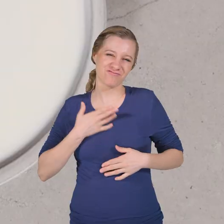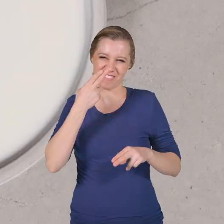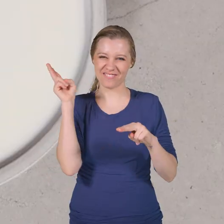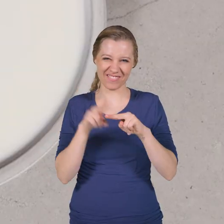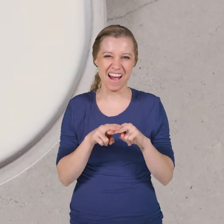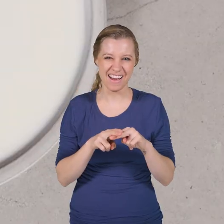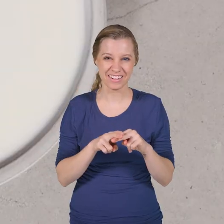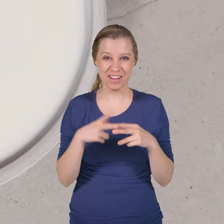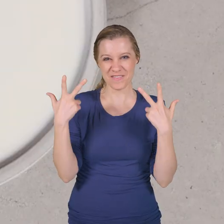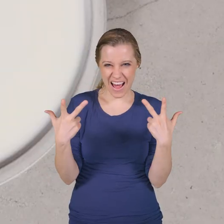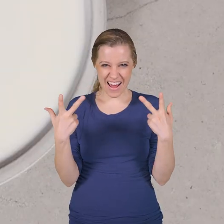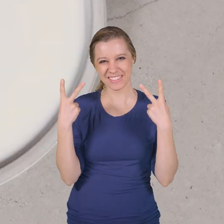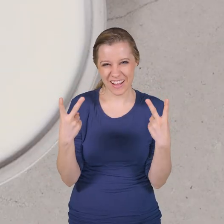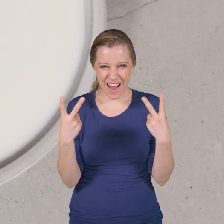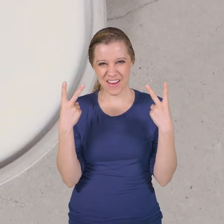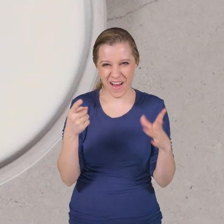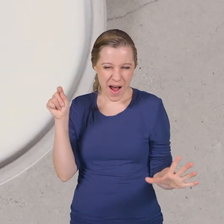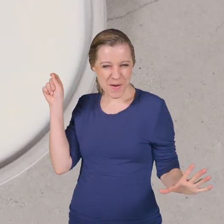fun.